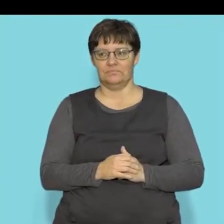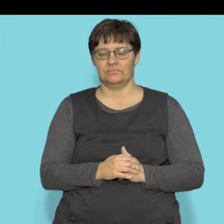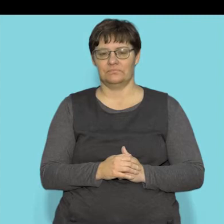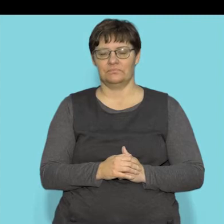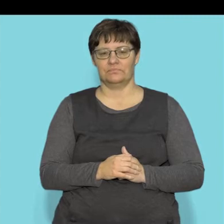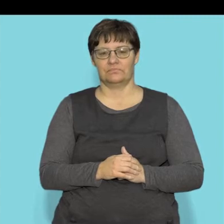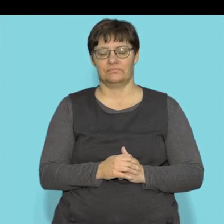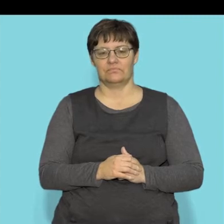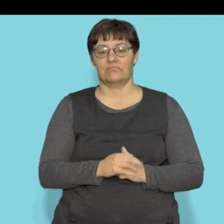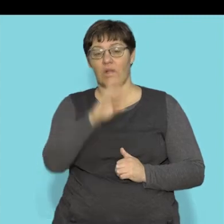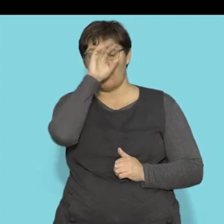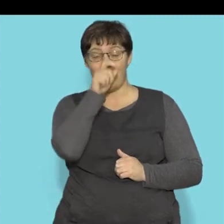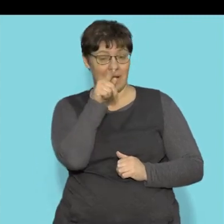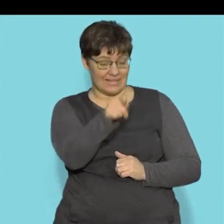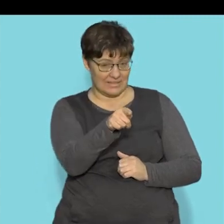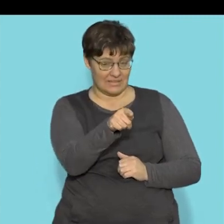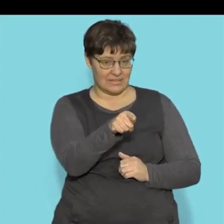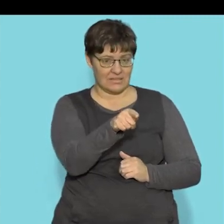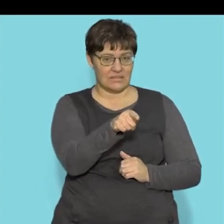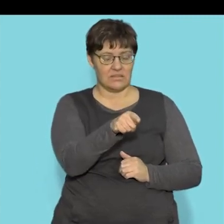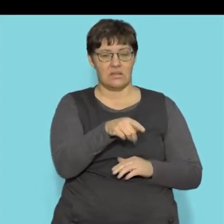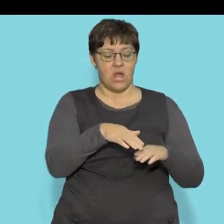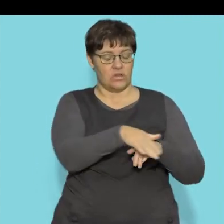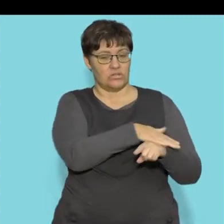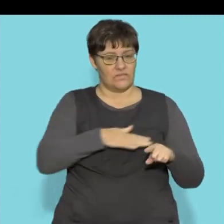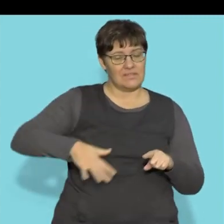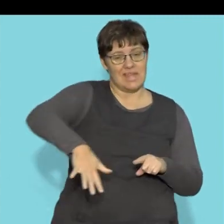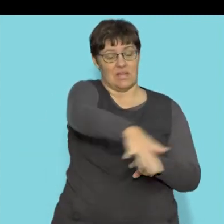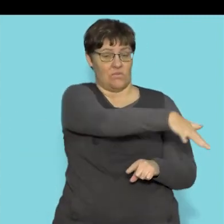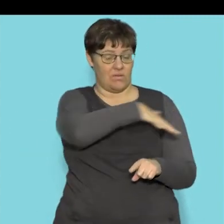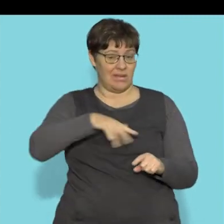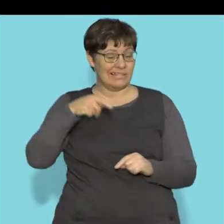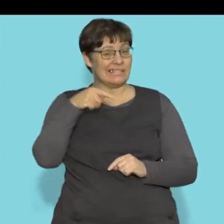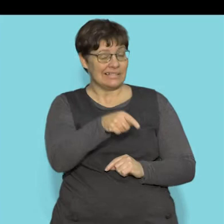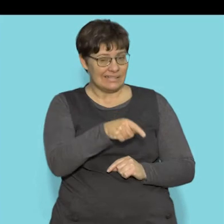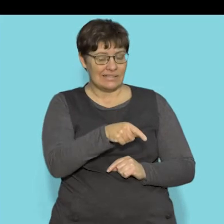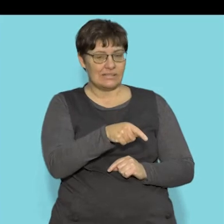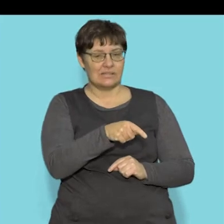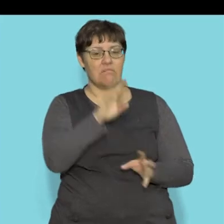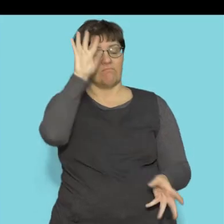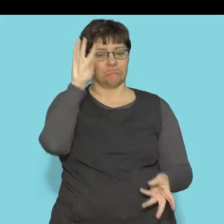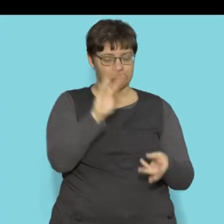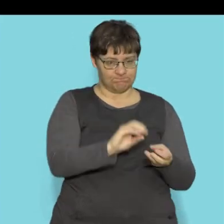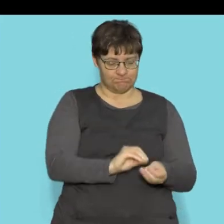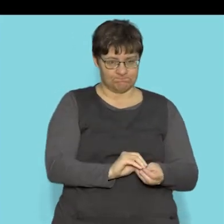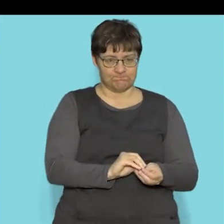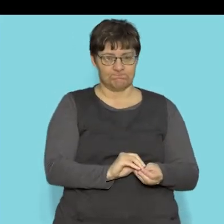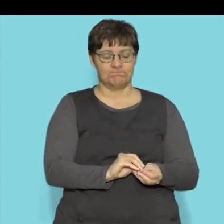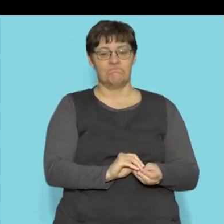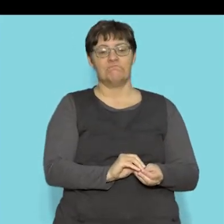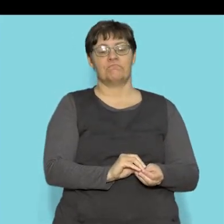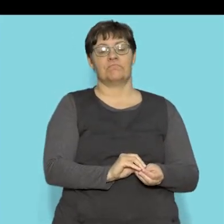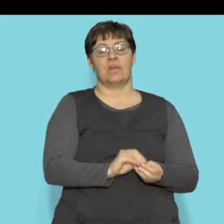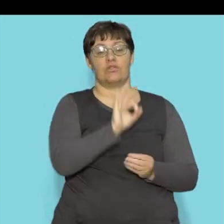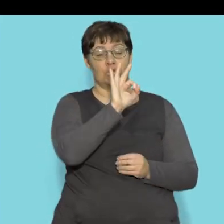So, just a reminder about surface area. We know that the total surface area of a polyhedron